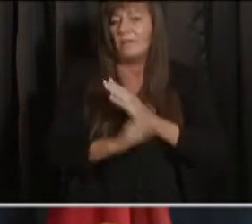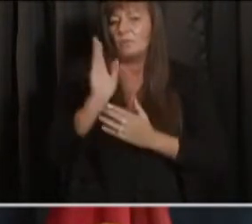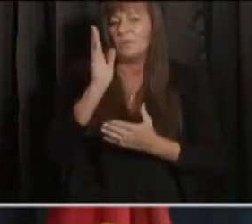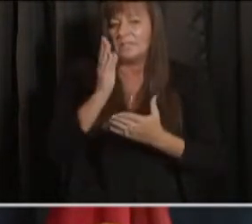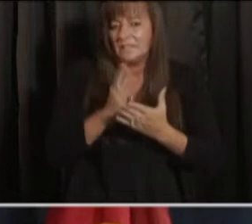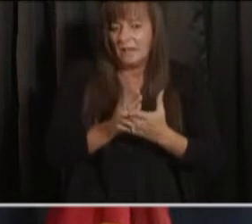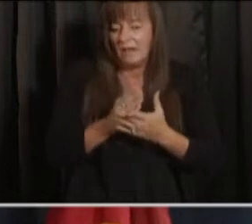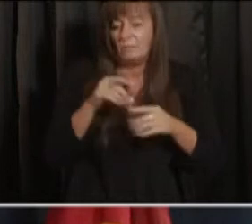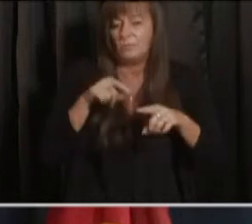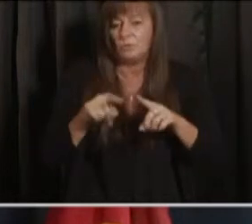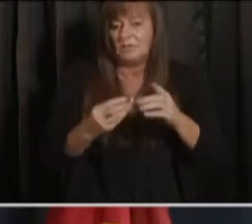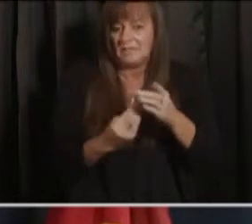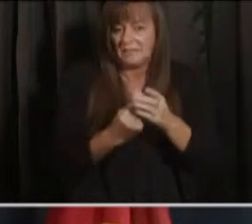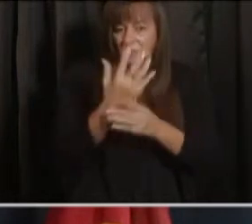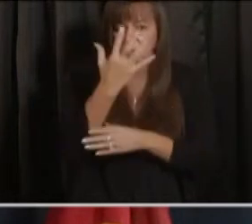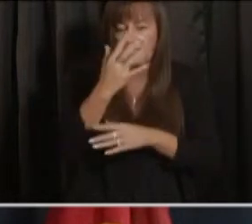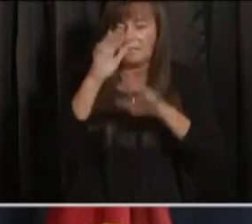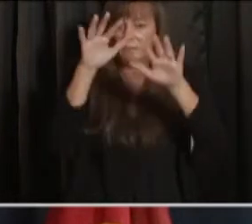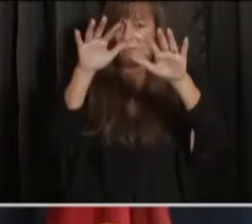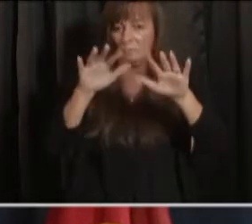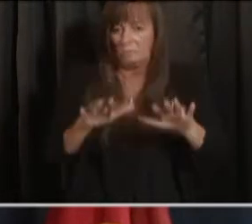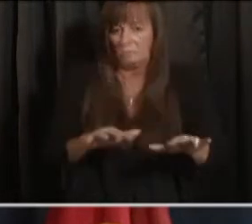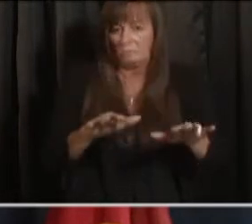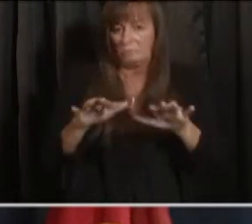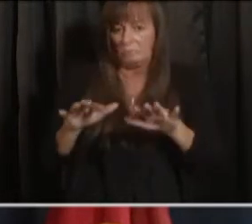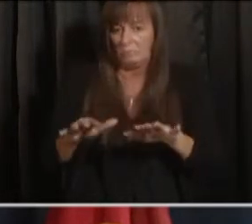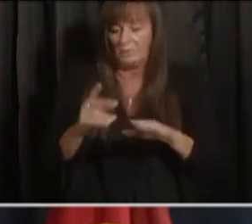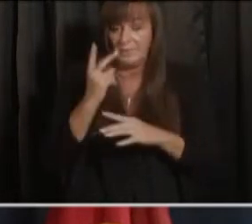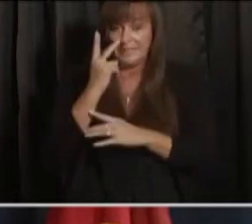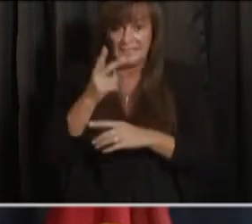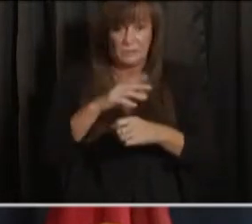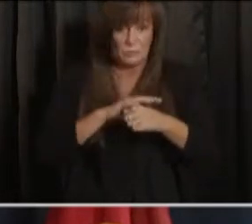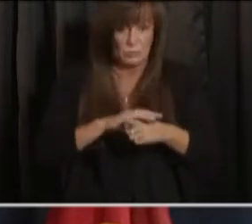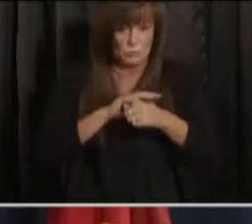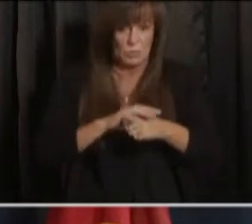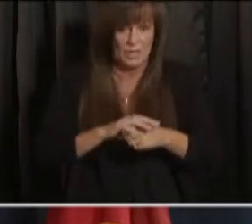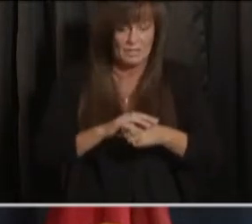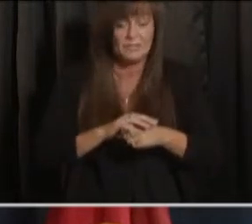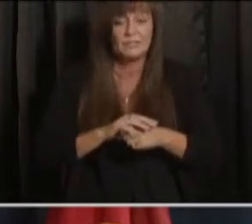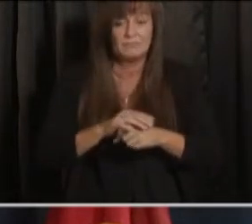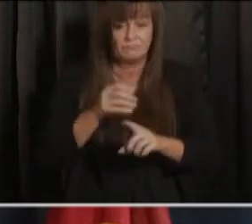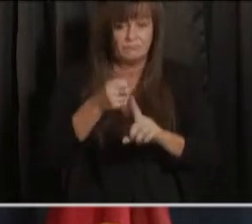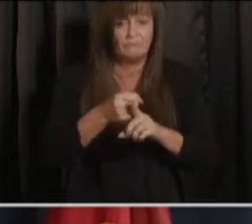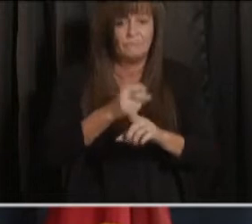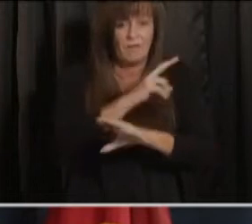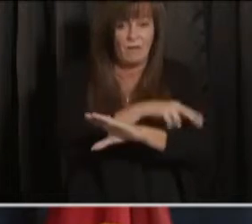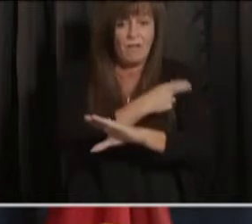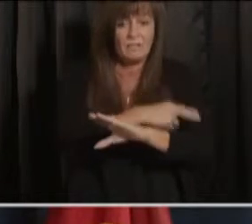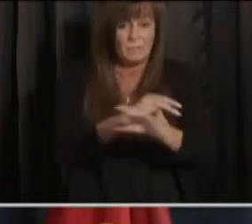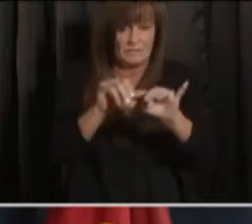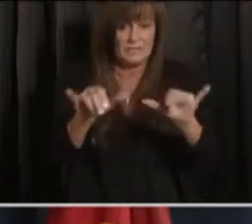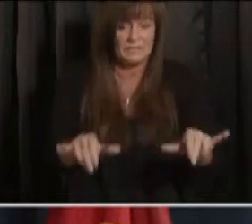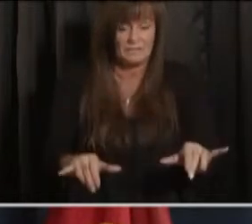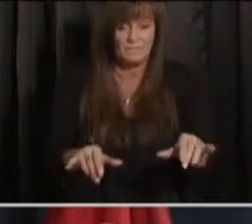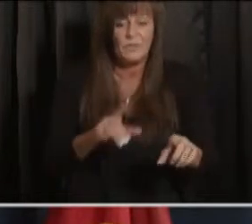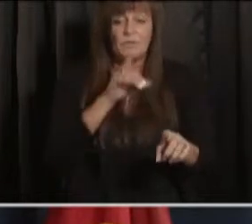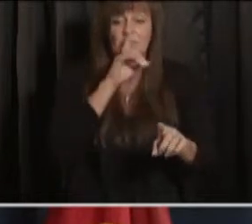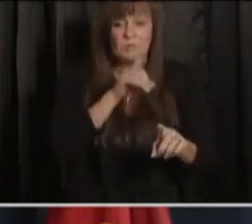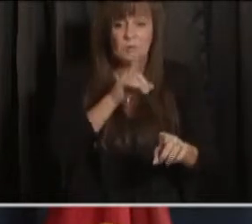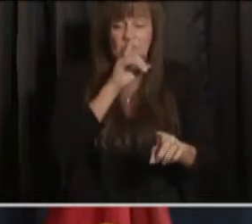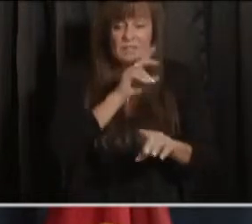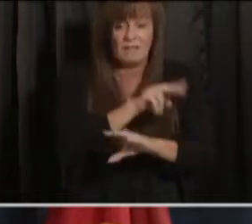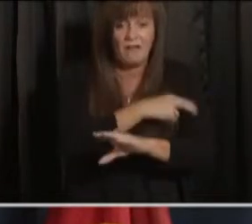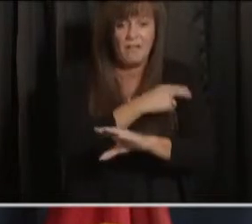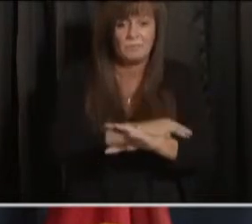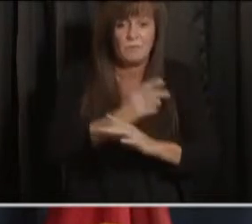in the spring. And seeing the stress on hospital systems, certainly the staffing crisis standard of care is likely to